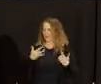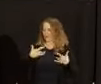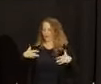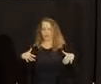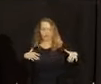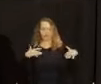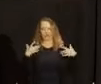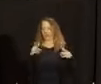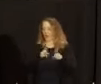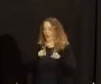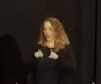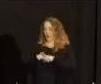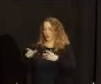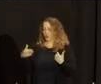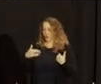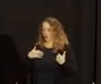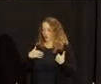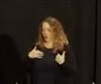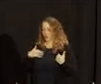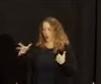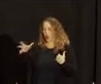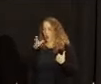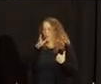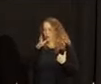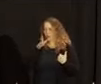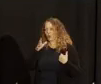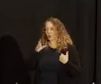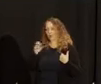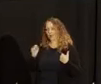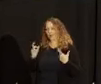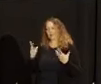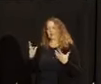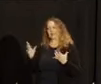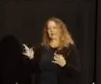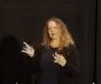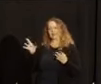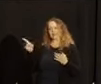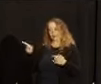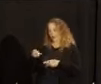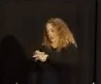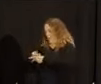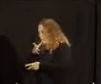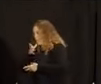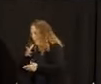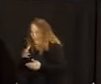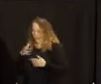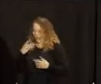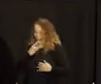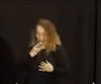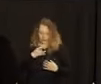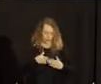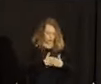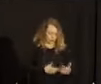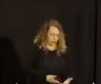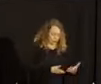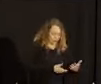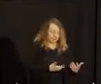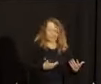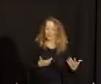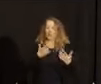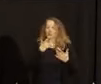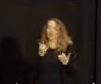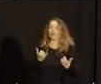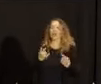also caring for her elderly mother, right? And so there's been some discussion here. Rebecca, you mentioned, or